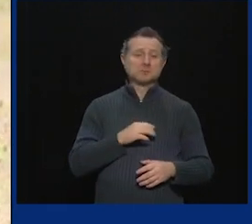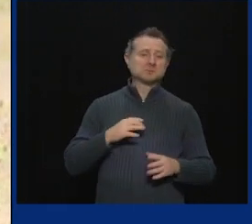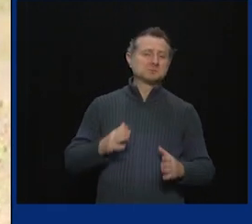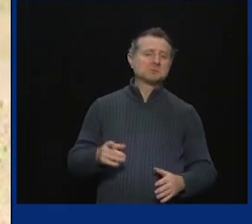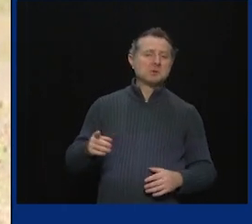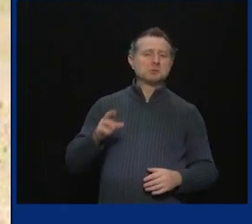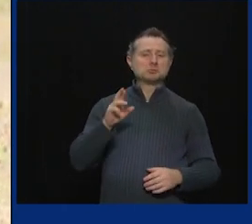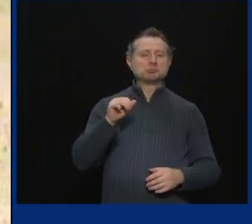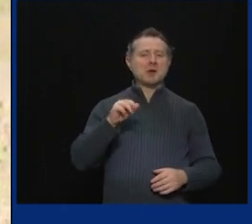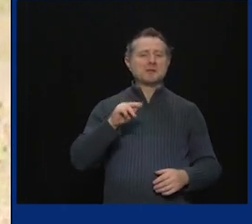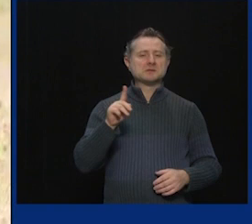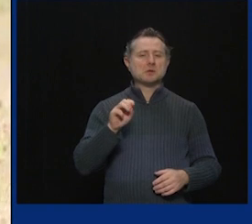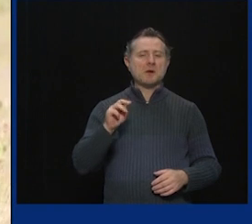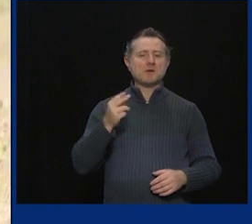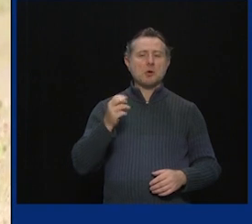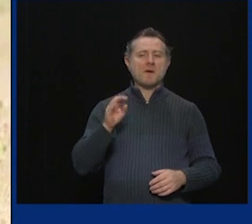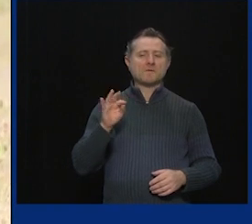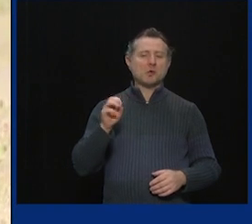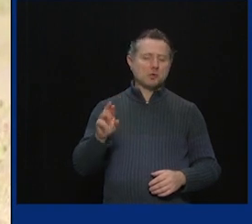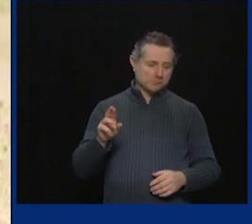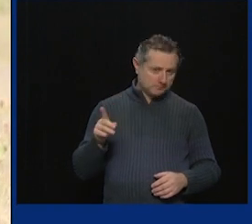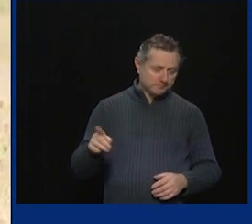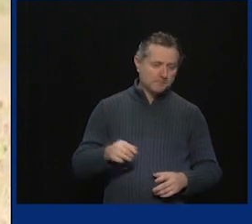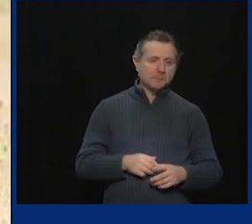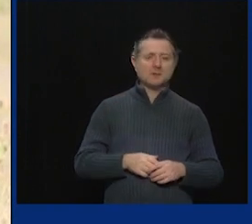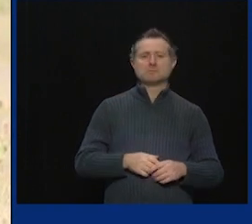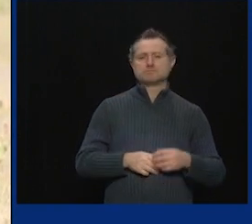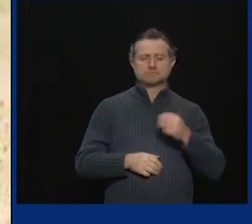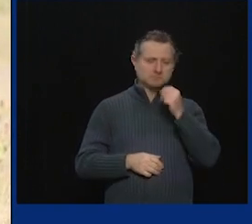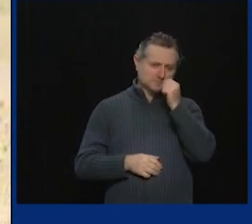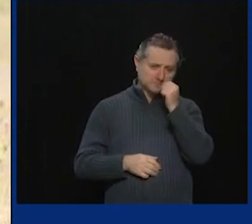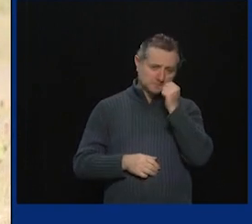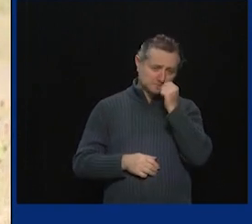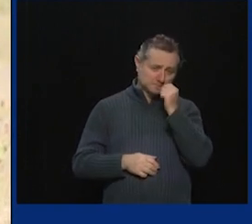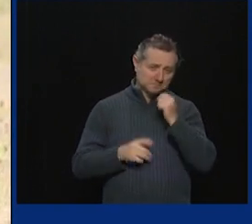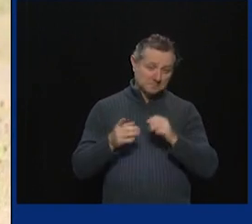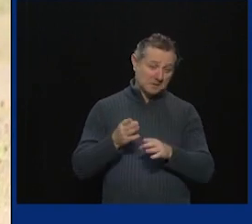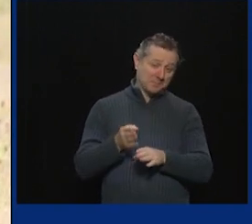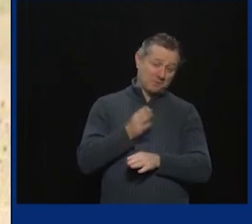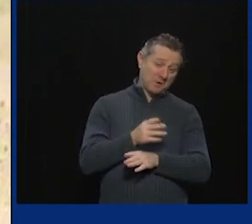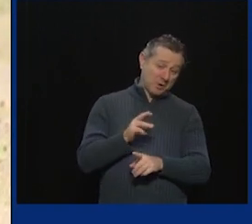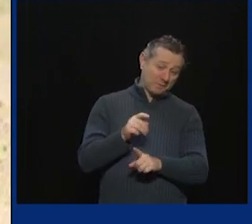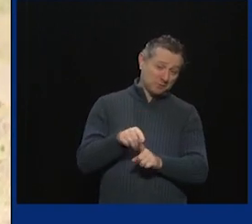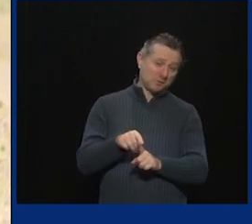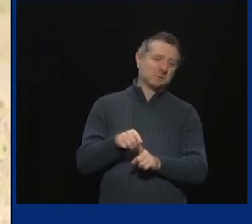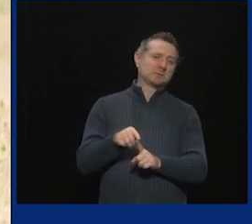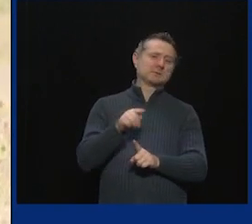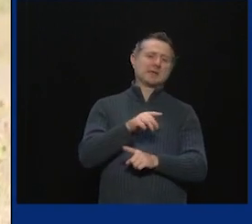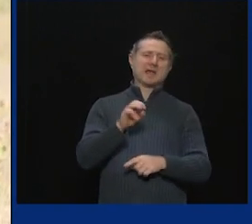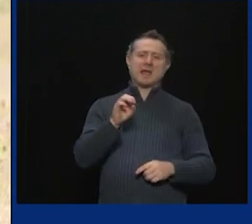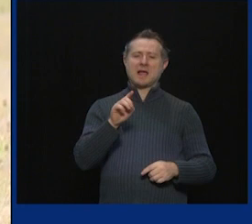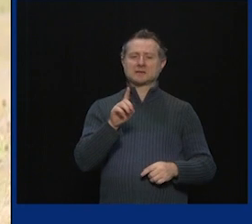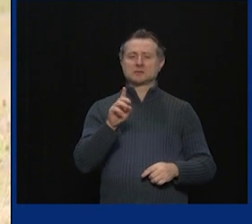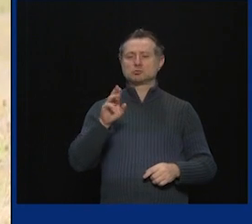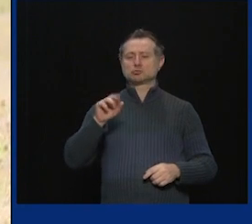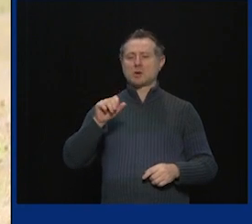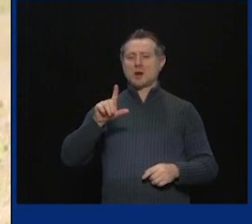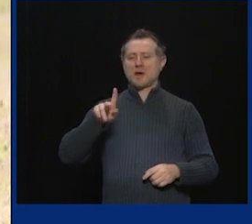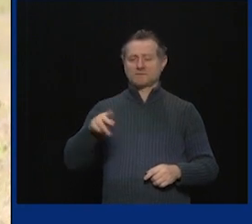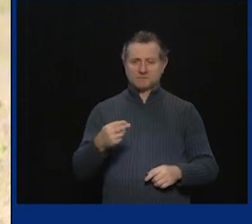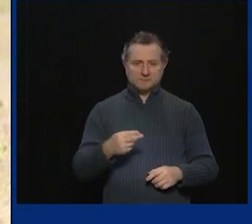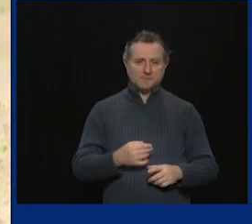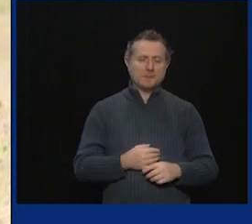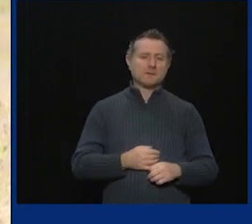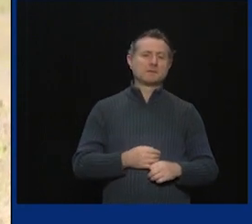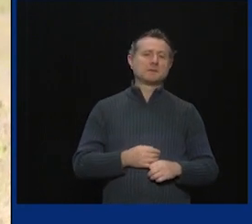from just behind me here, the predecessor to a great senator we've got now, Ed Rath, and Mike and